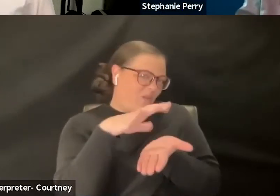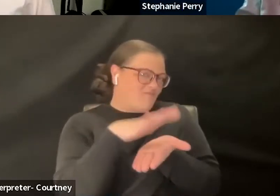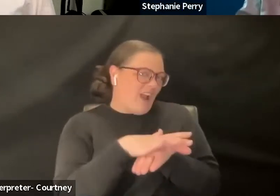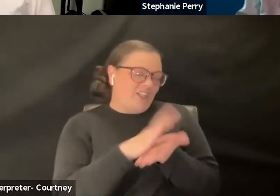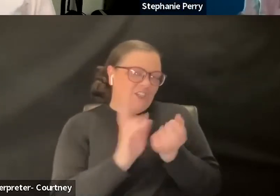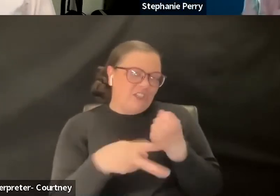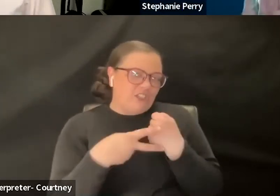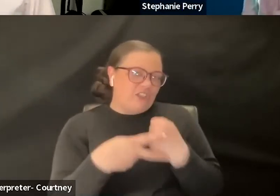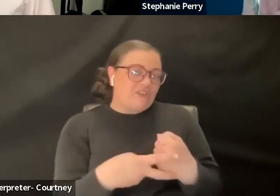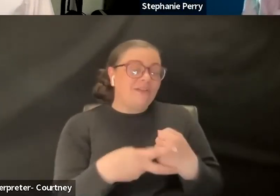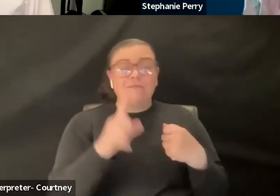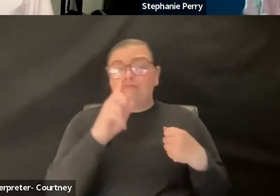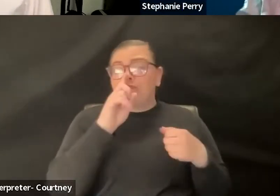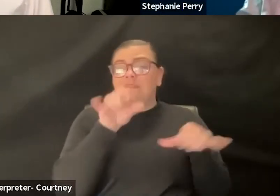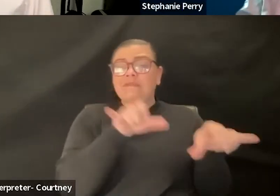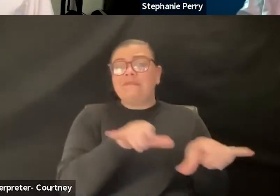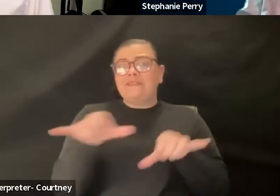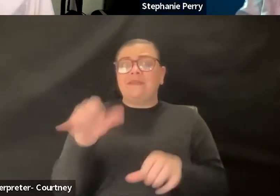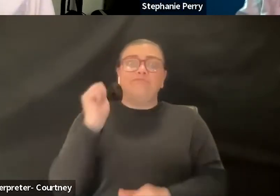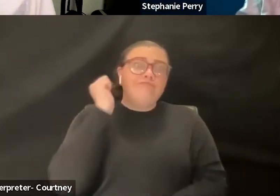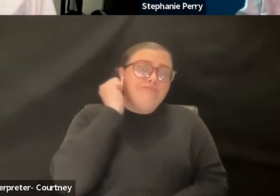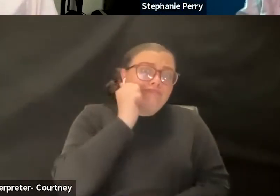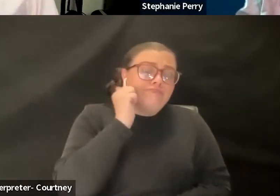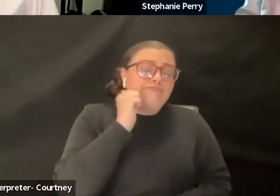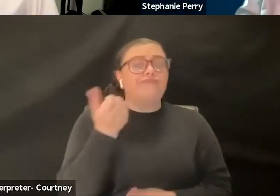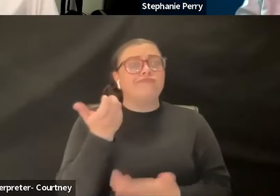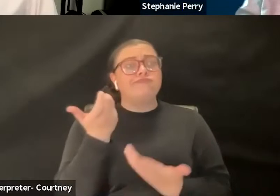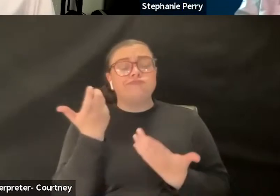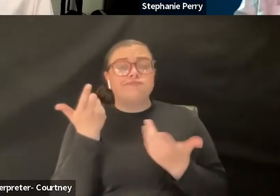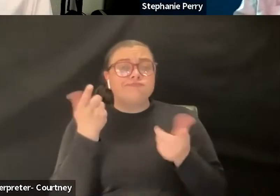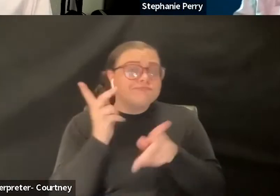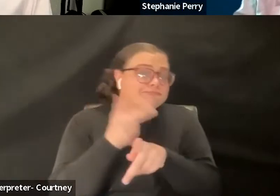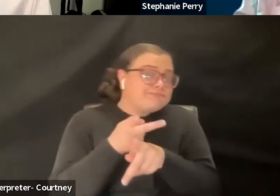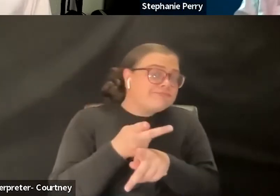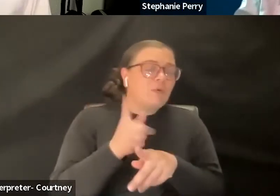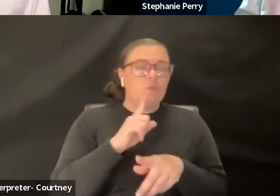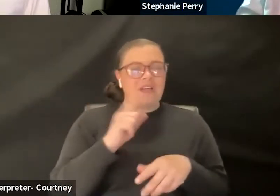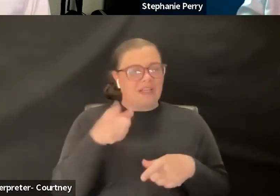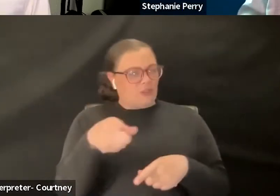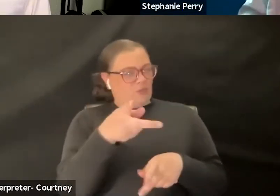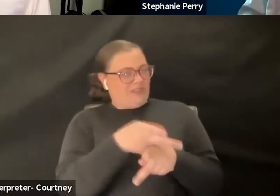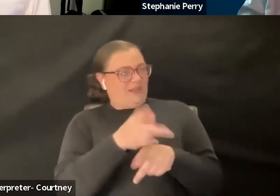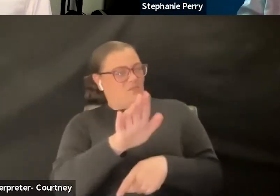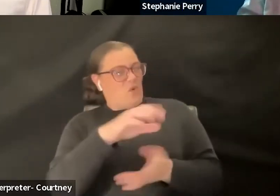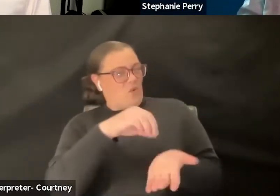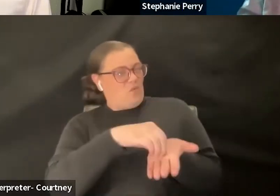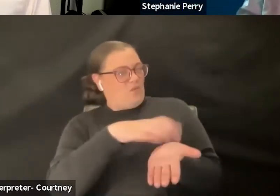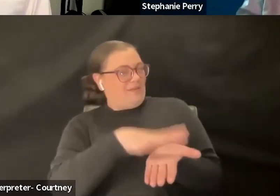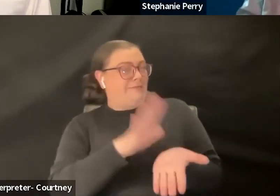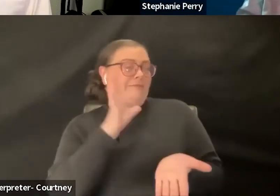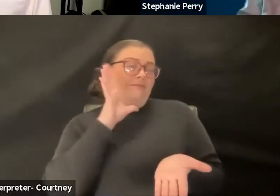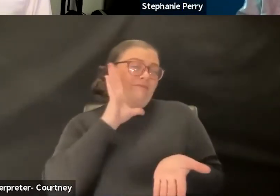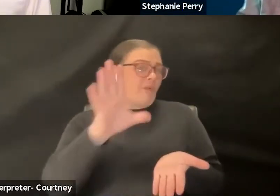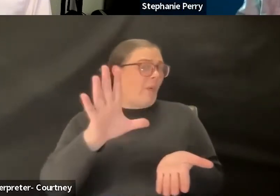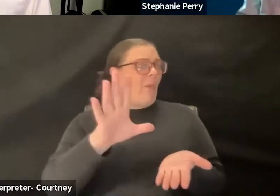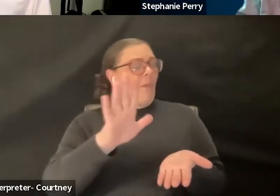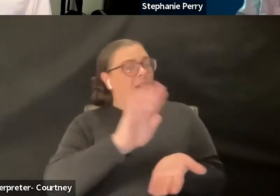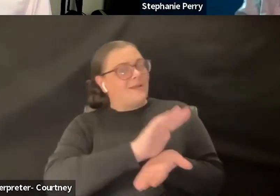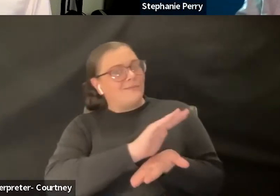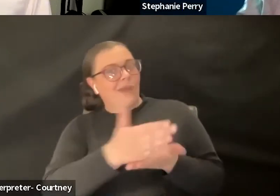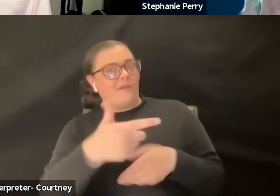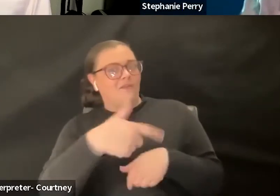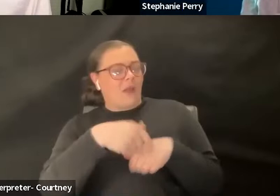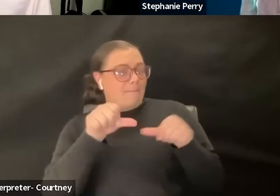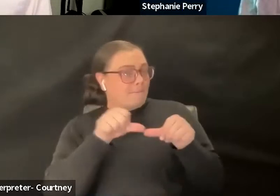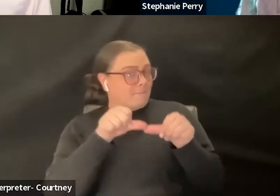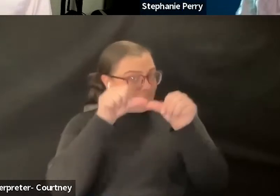types of matters of day-to-day, handling. You keep your records for a certain number of times. And there may be things that,